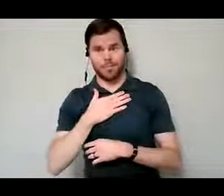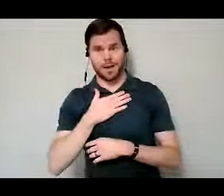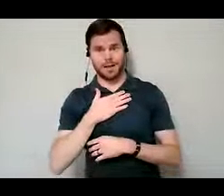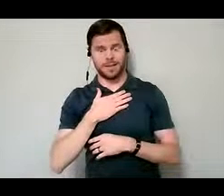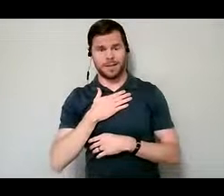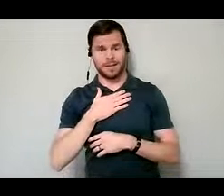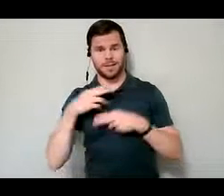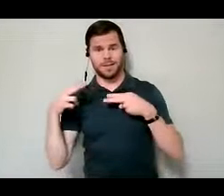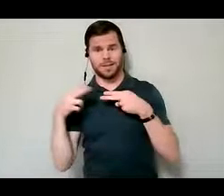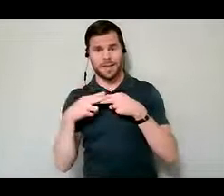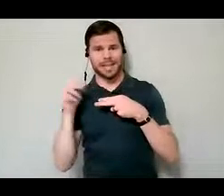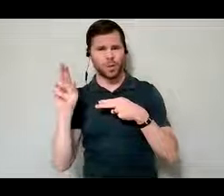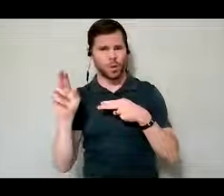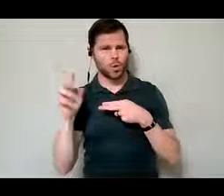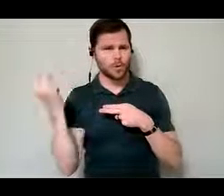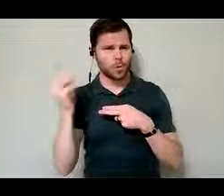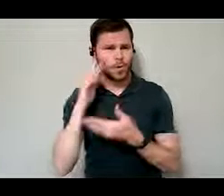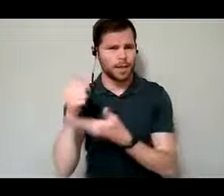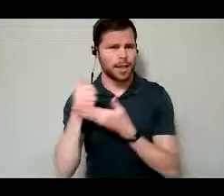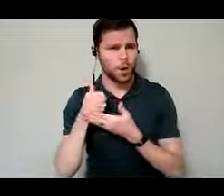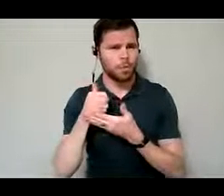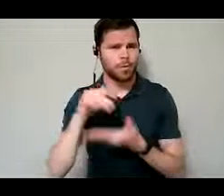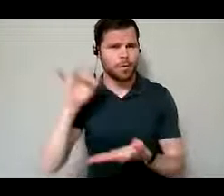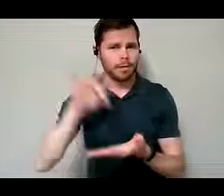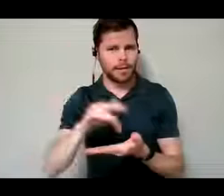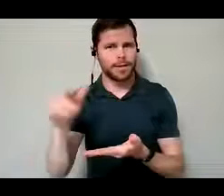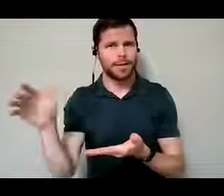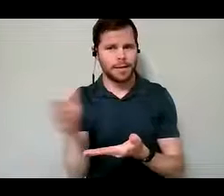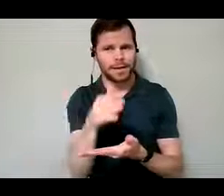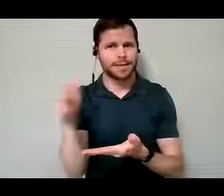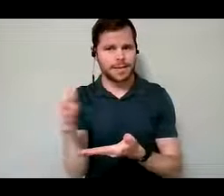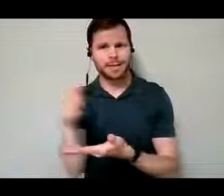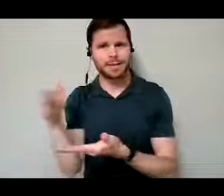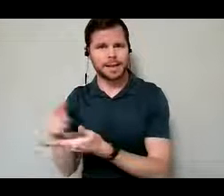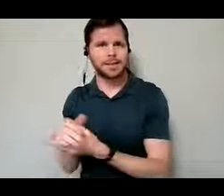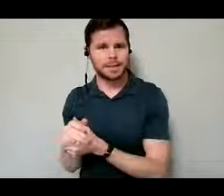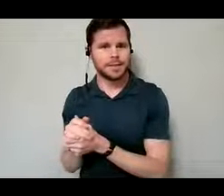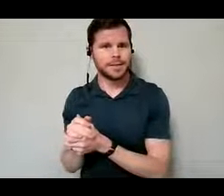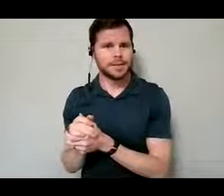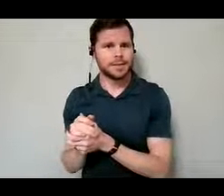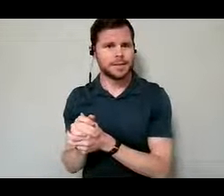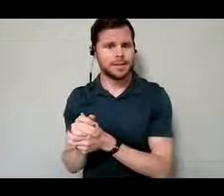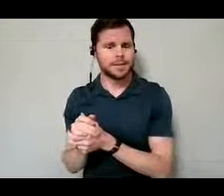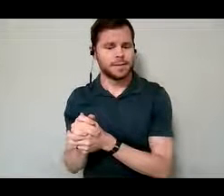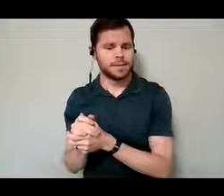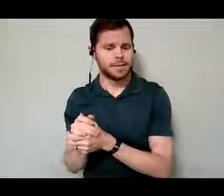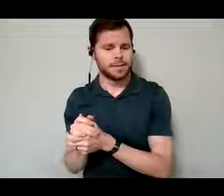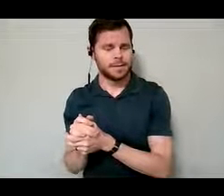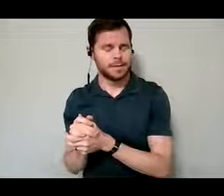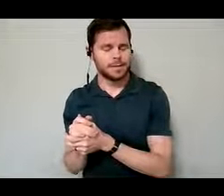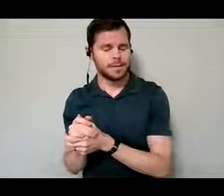us? Do you have a preference? Eddie is advancing, or Eddie's. Anyway, which one would you feel more